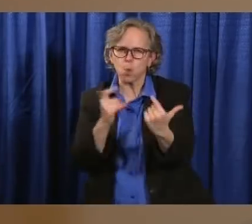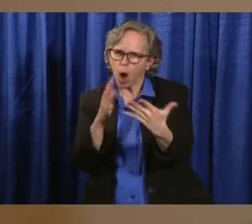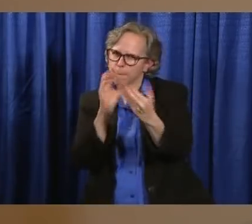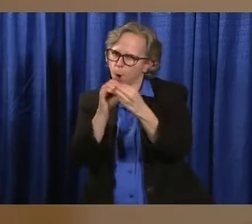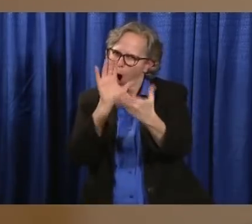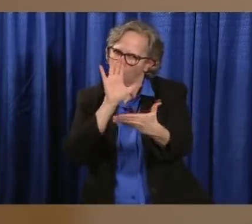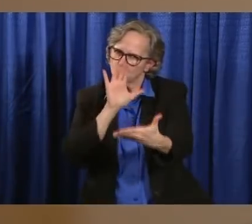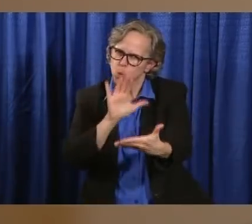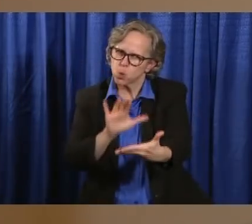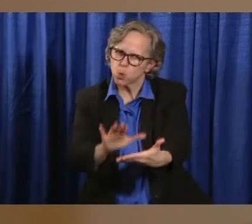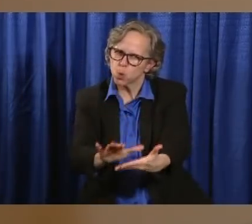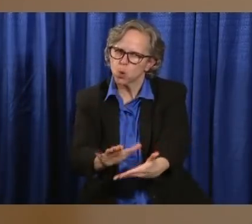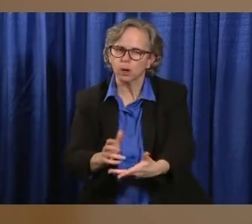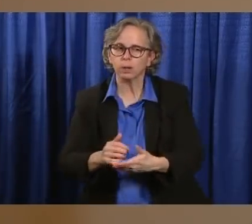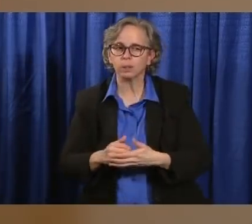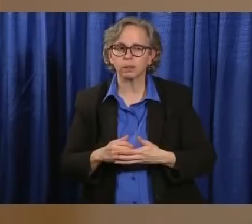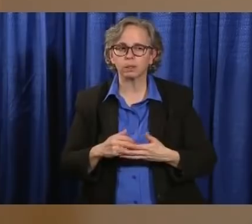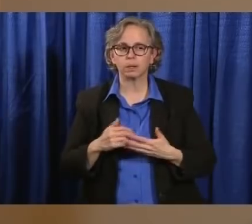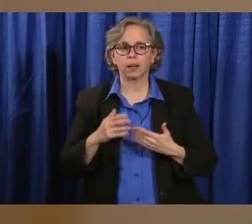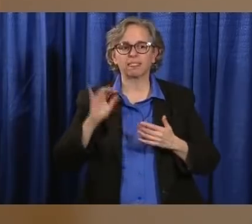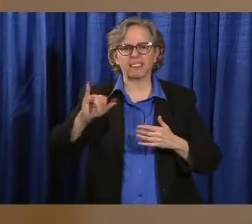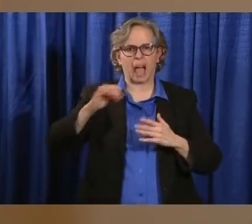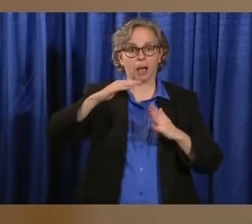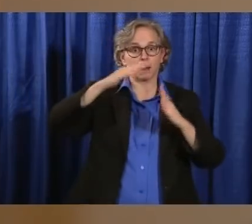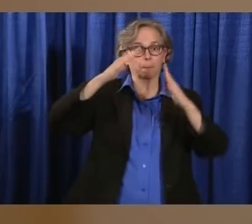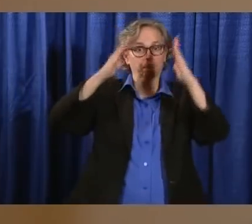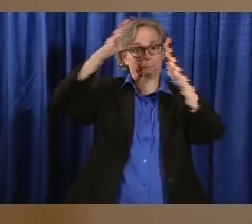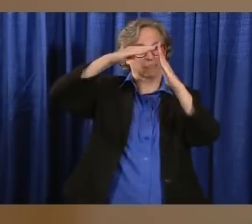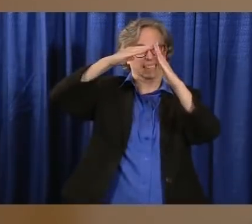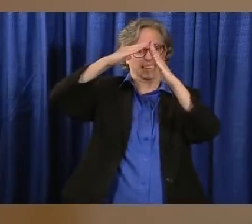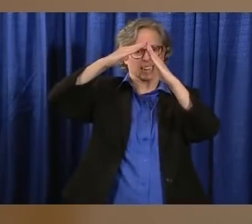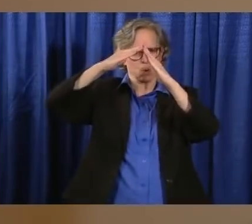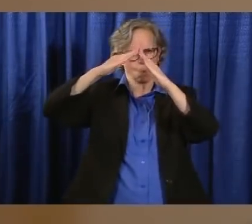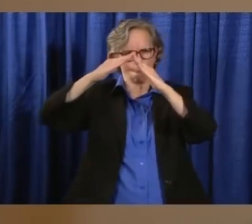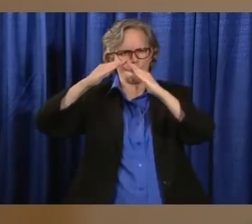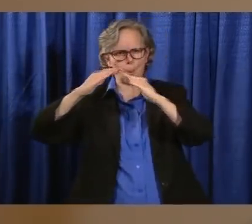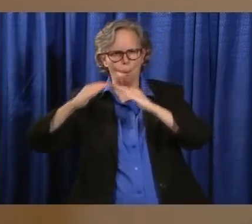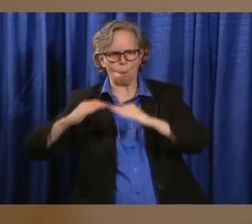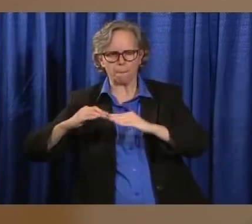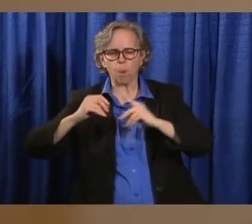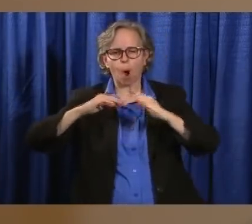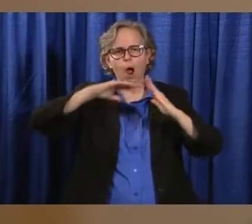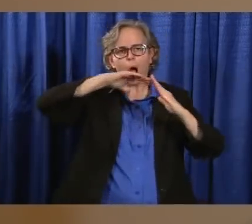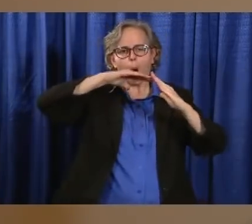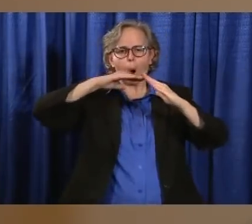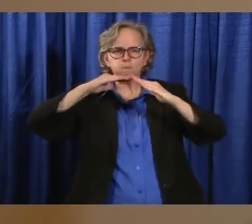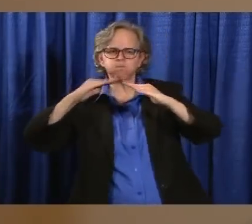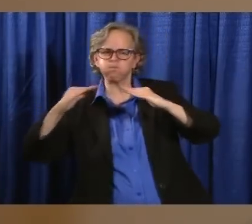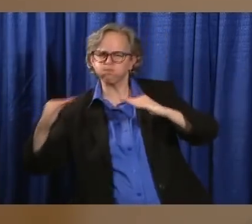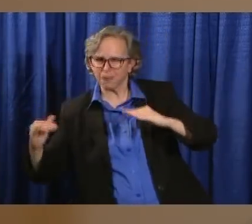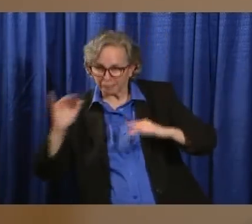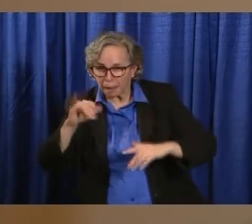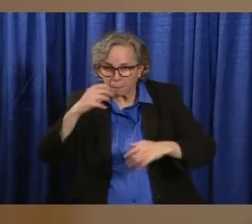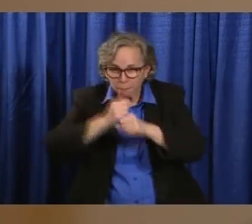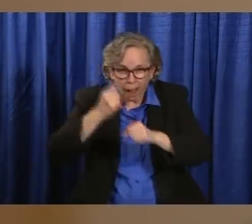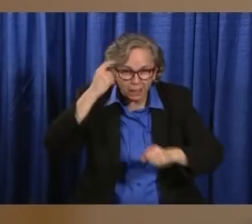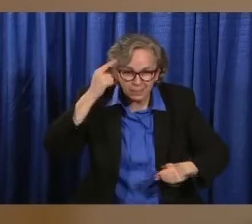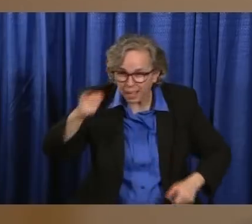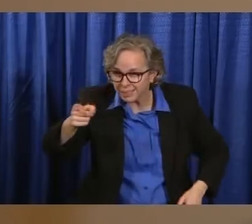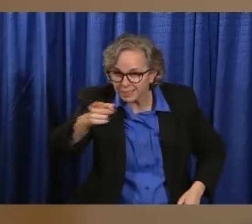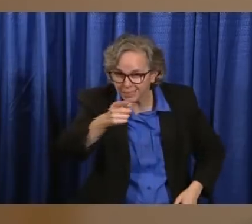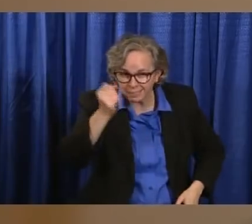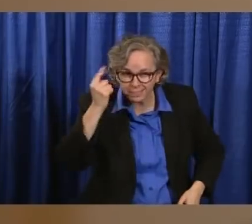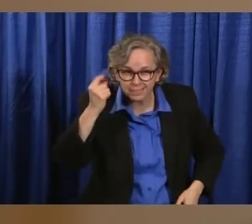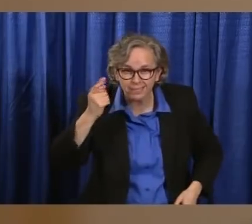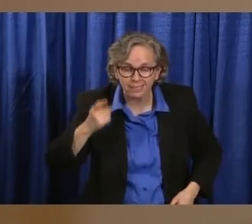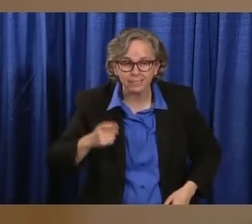and making that peak over several days more shallow. Hope that makes sense. But the